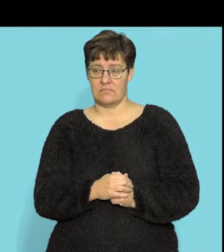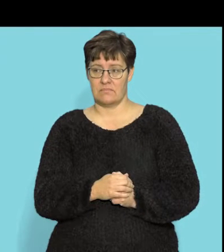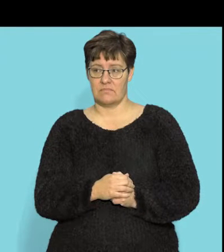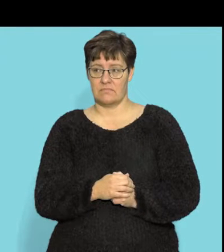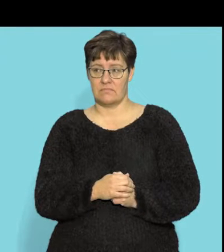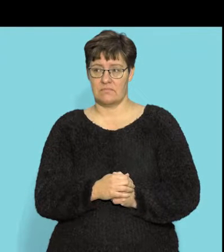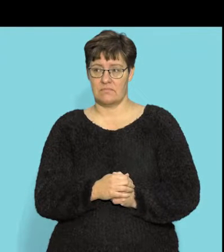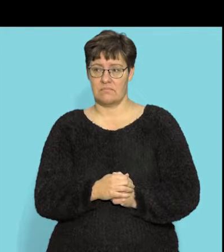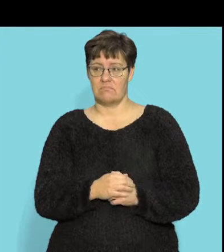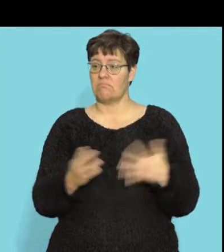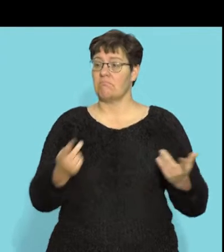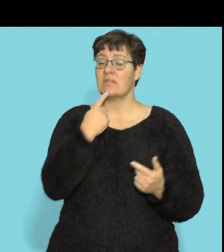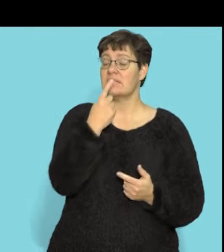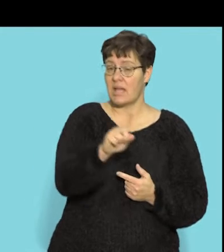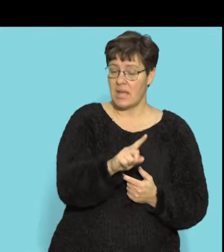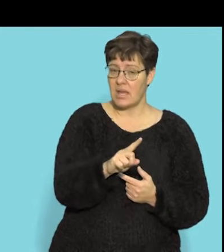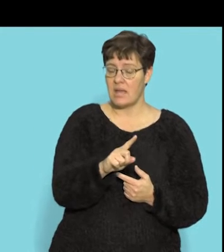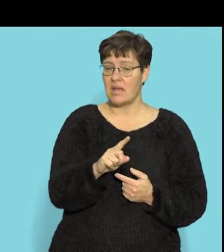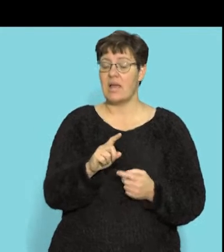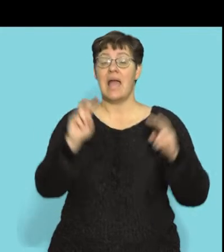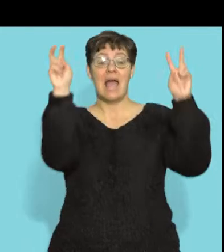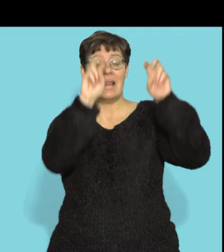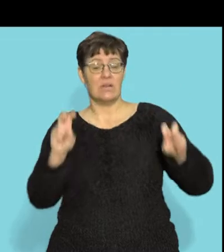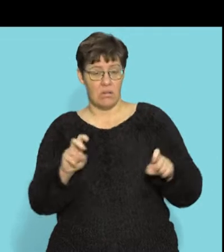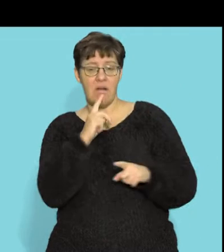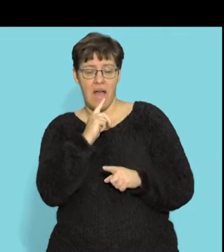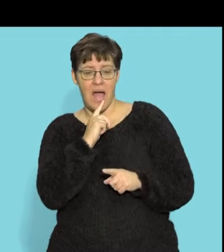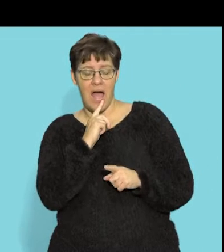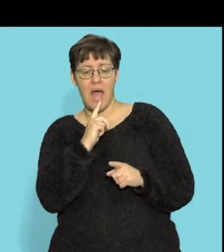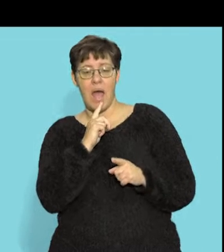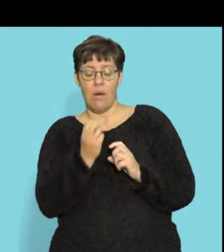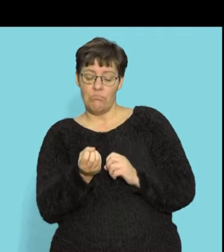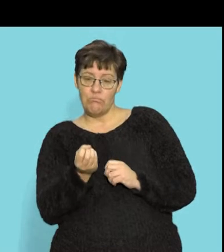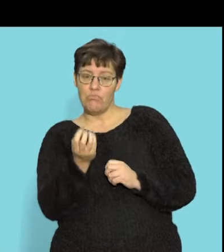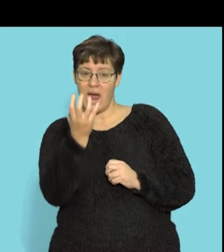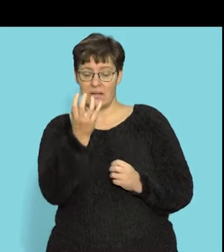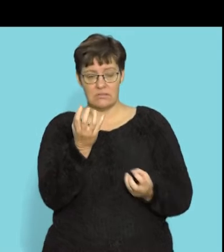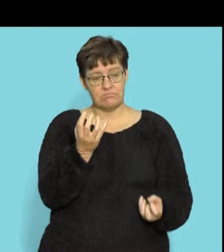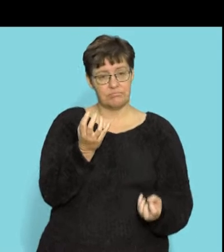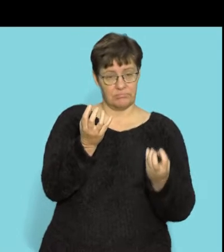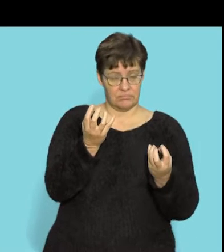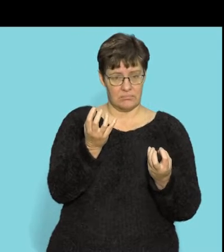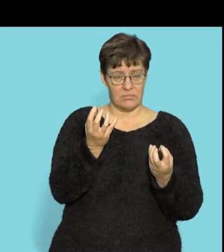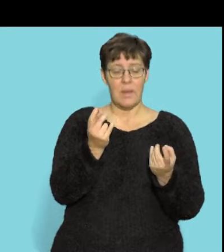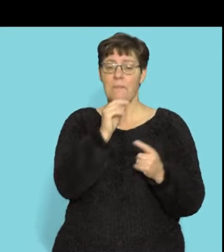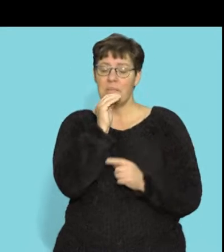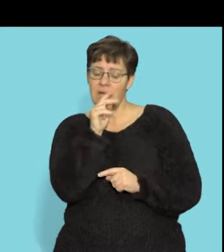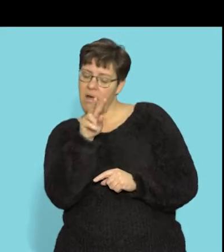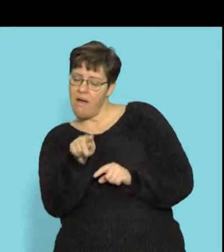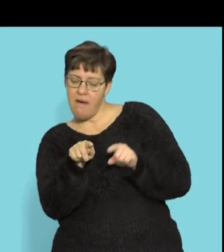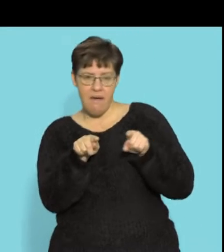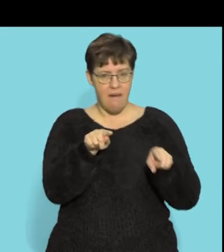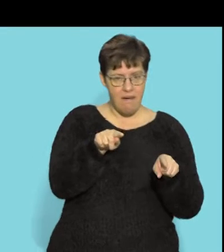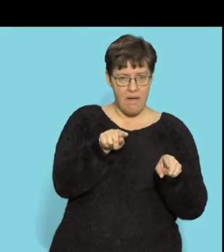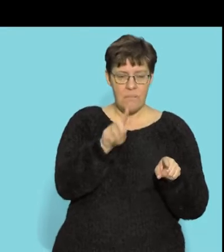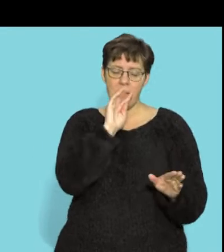Right. So we are saying that electrical power is related to brightness, and brightness is something that is qualitative. It means